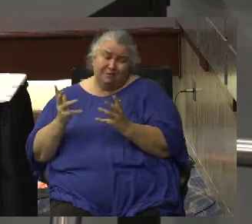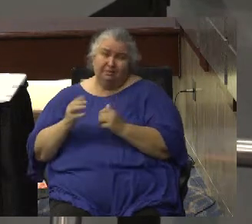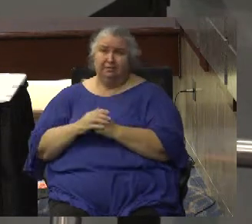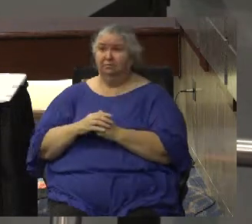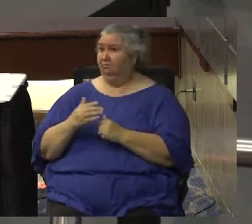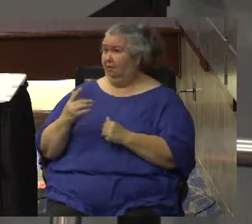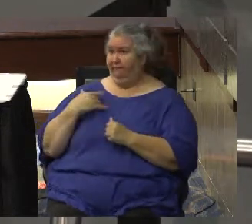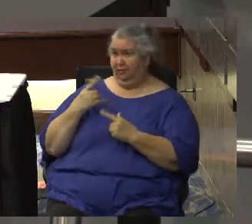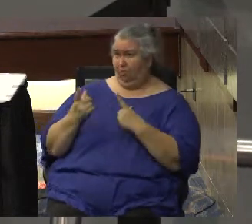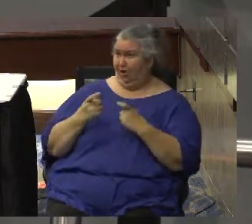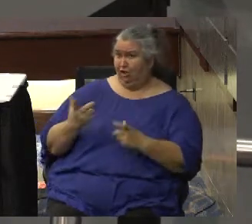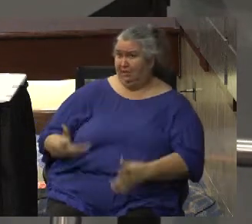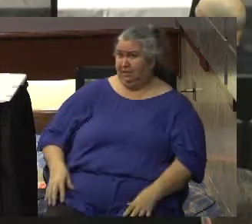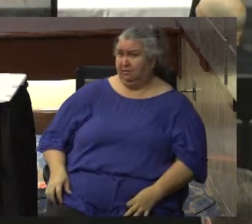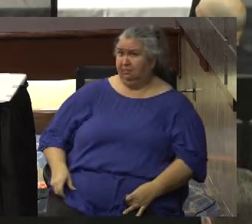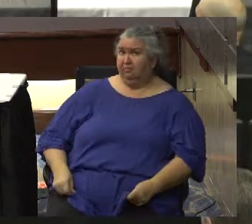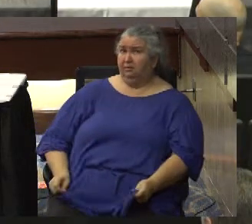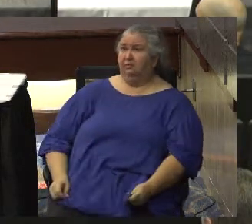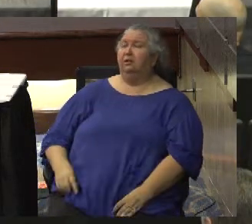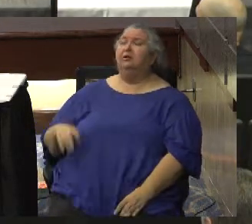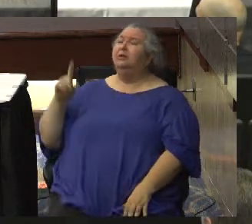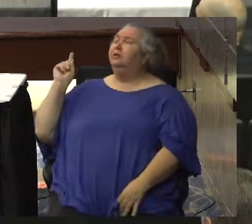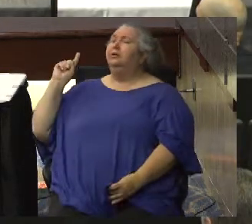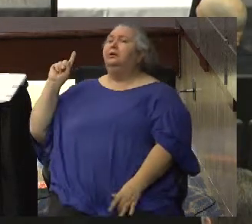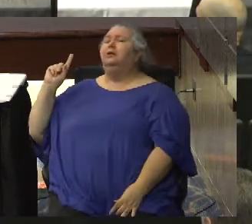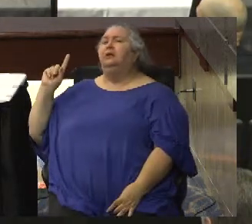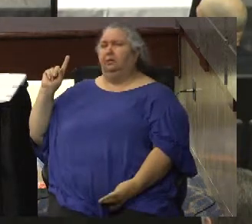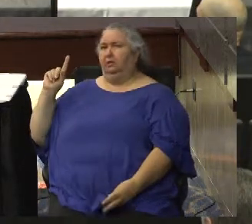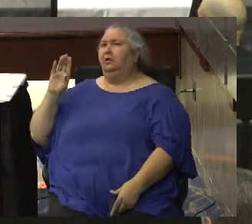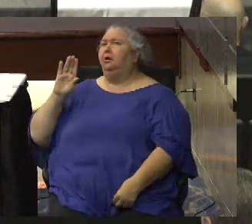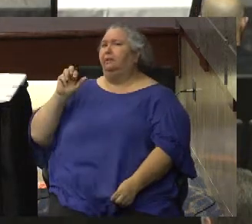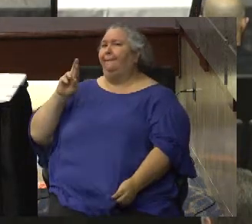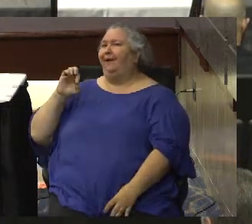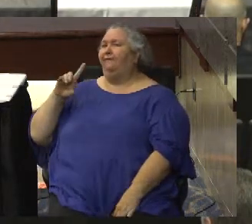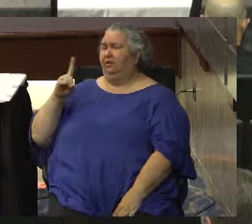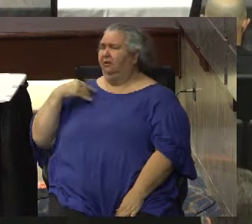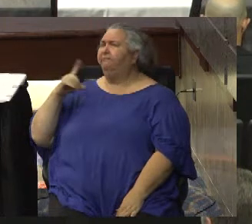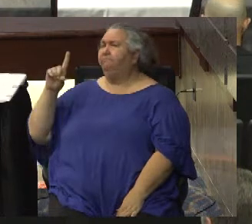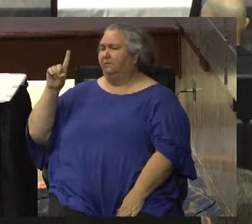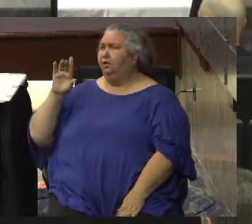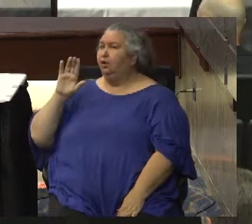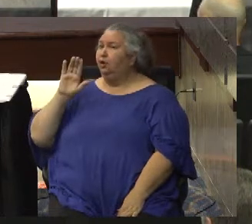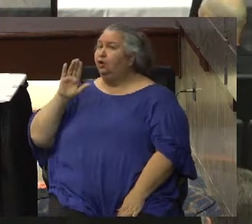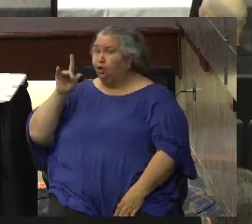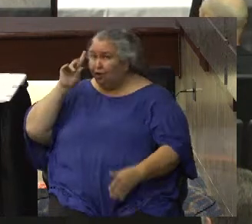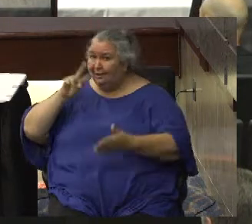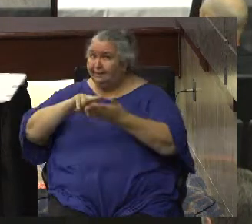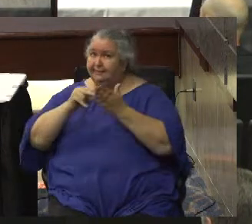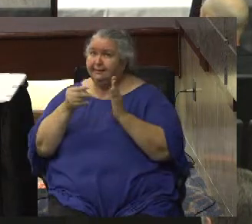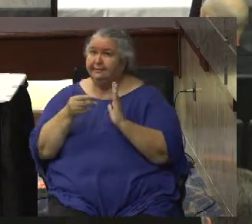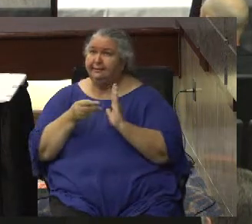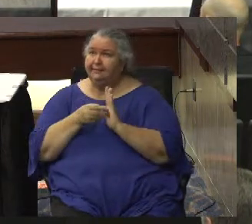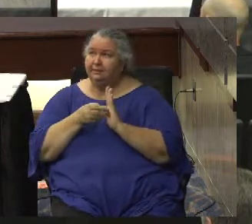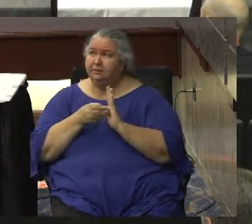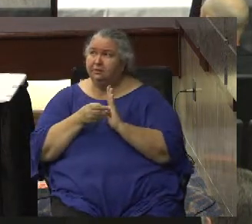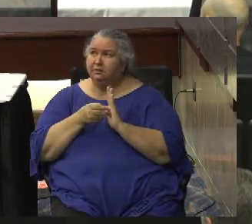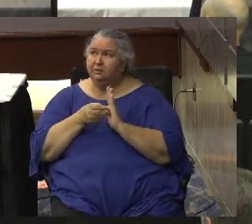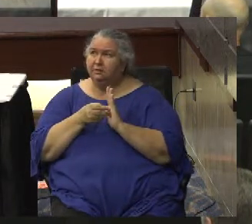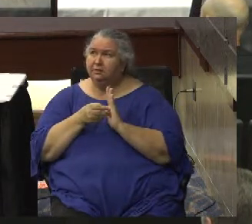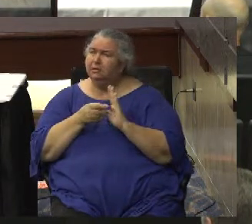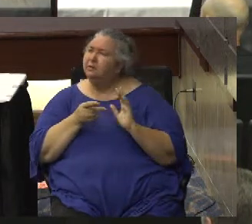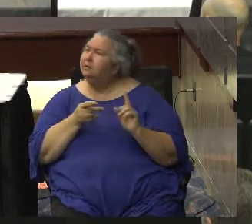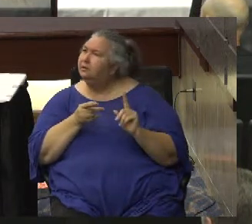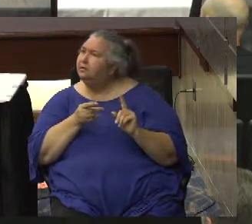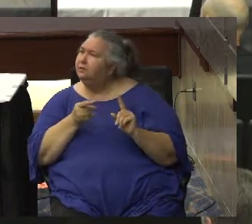questions? Any questions? I have one. Is your intention to, because you said